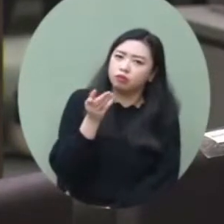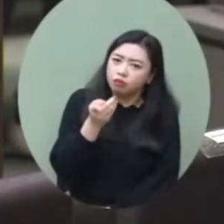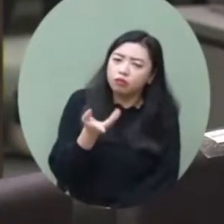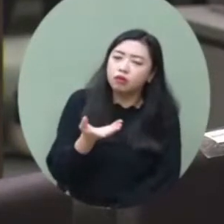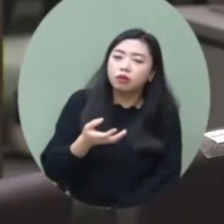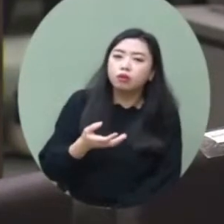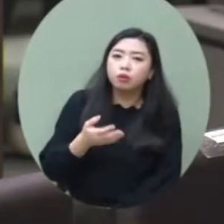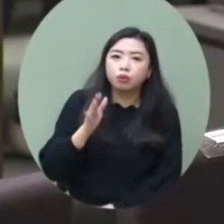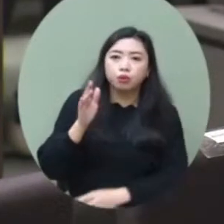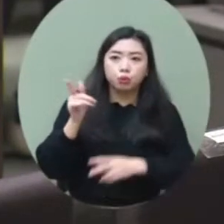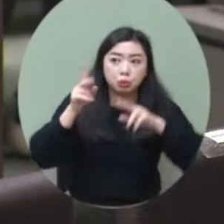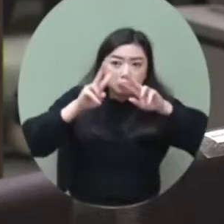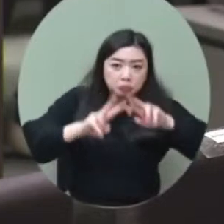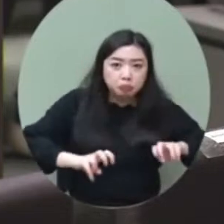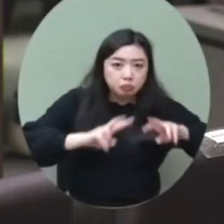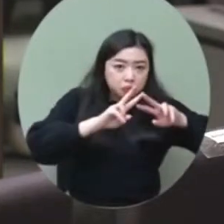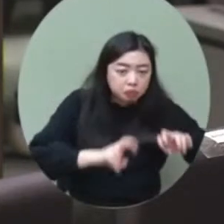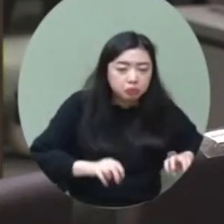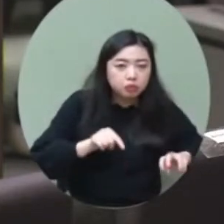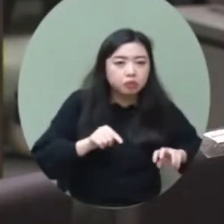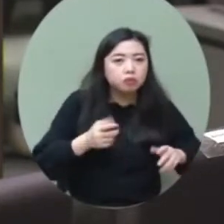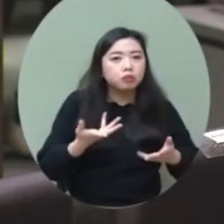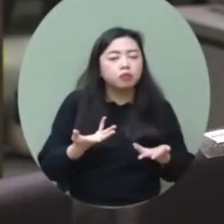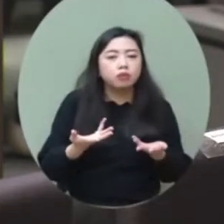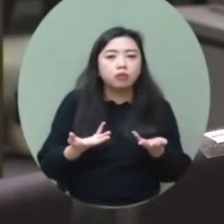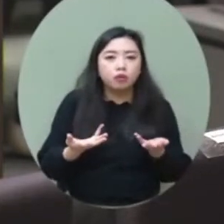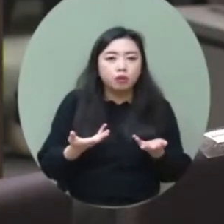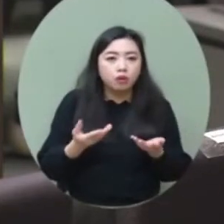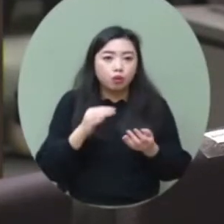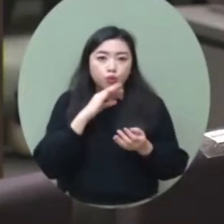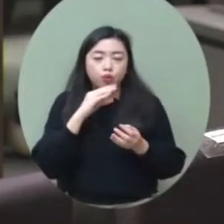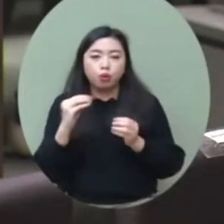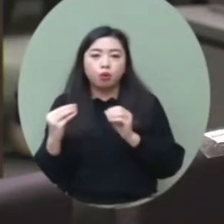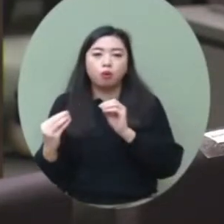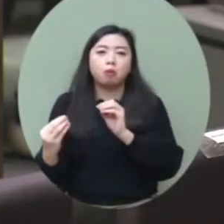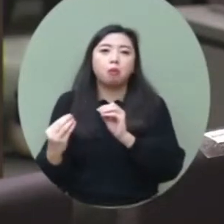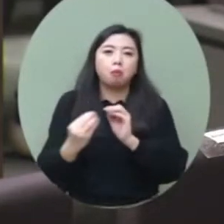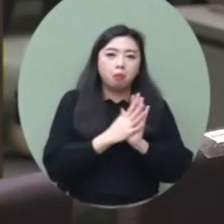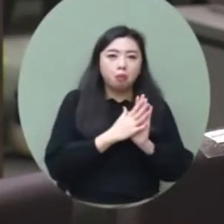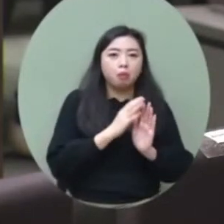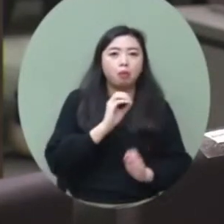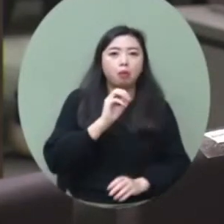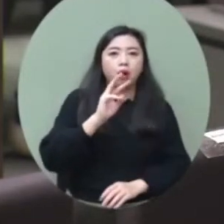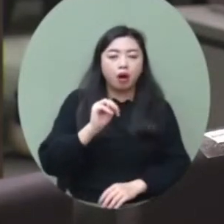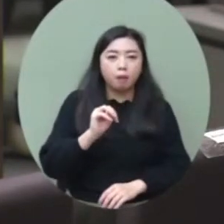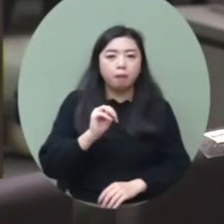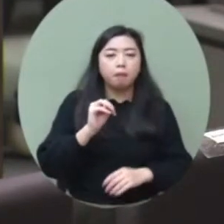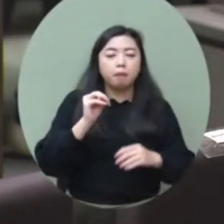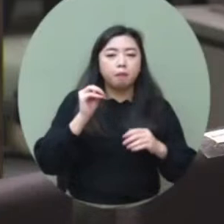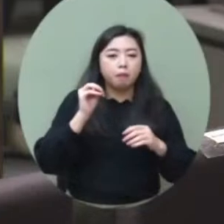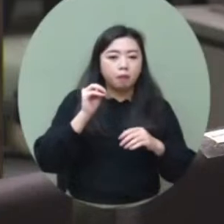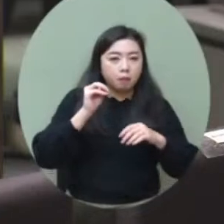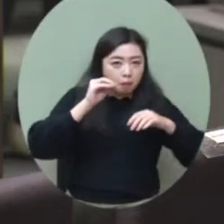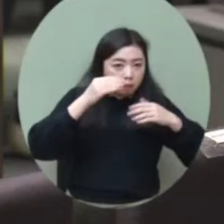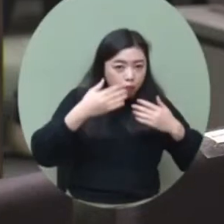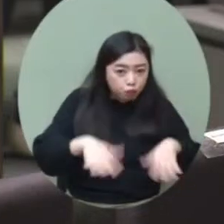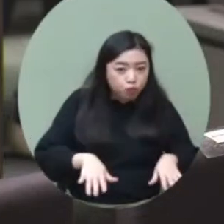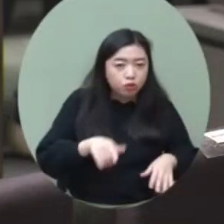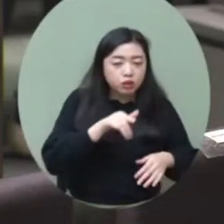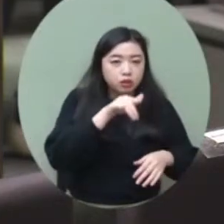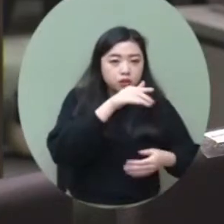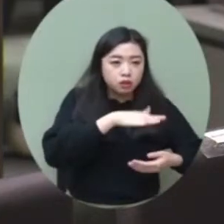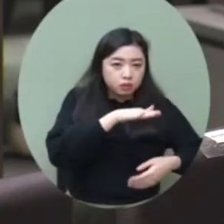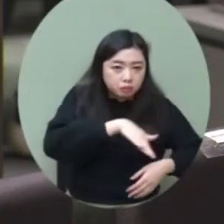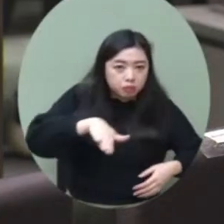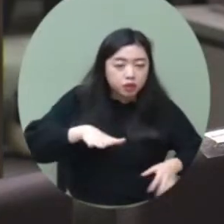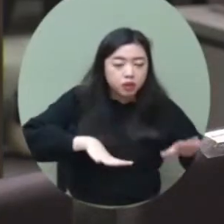infected with the Omicron variant? My second question is there have been concerns from parents where